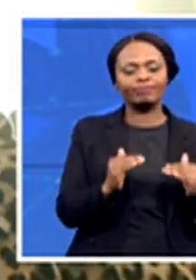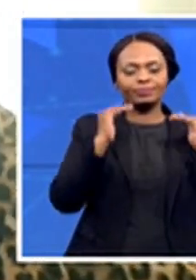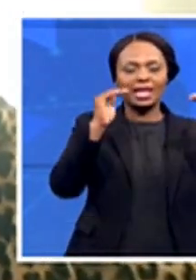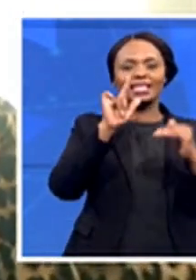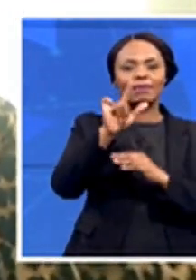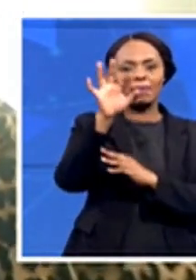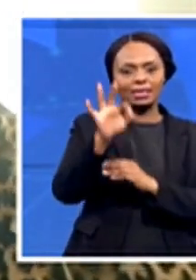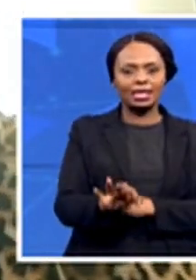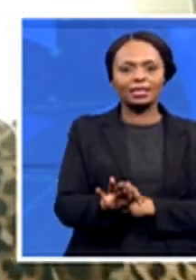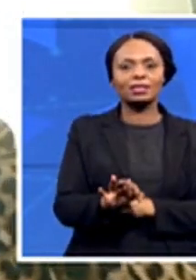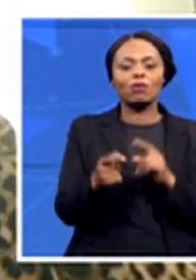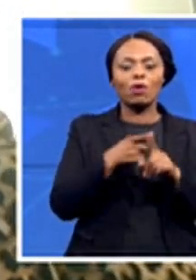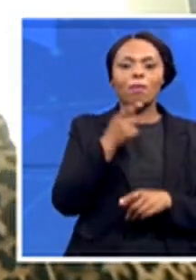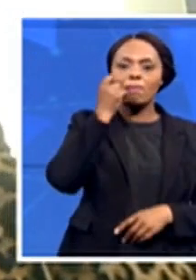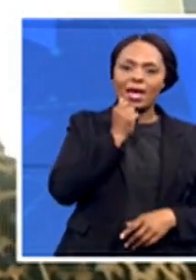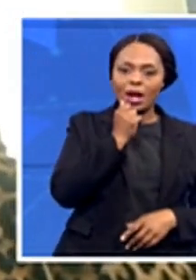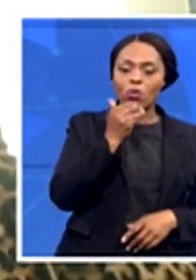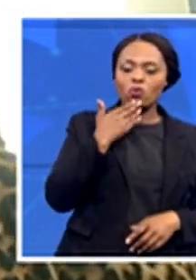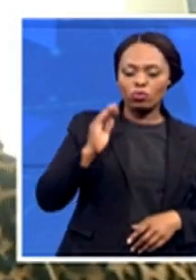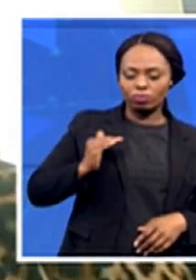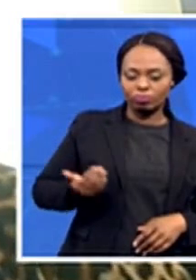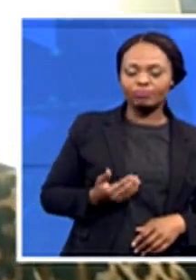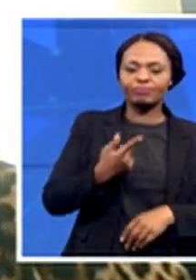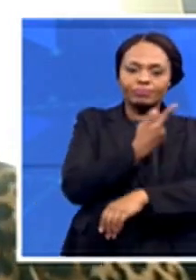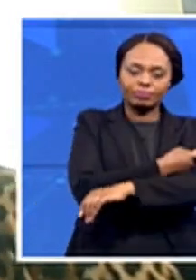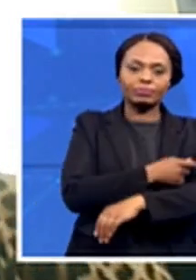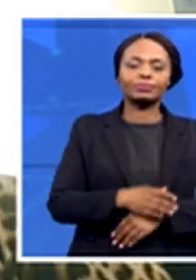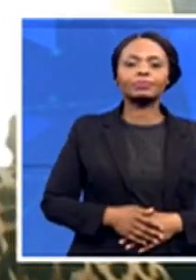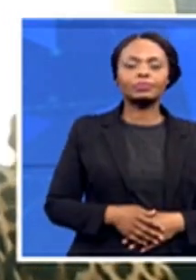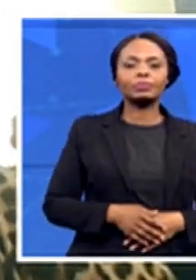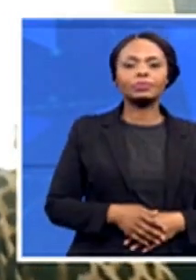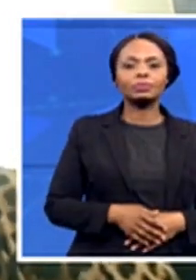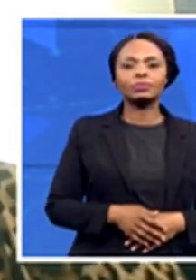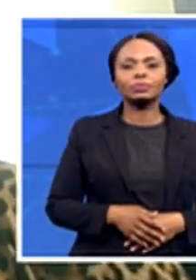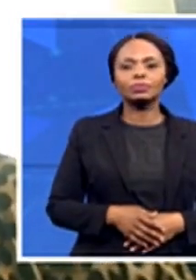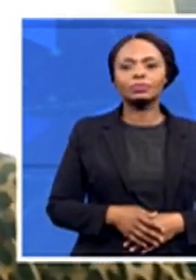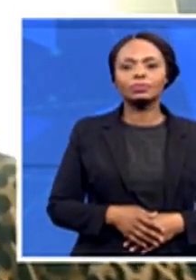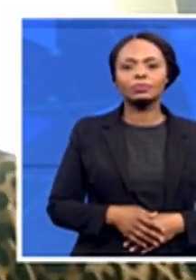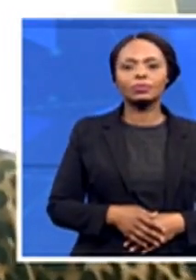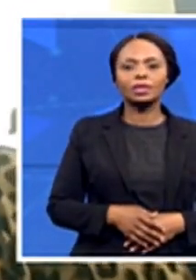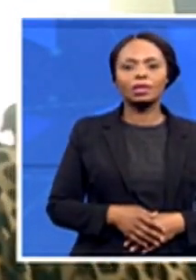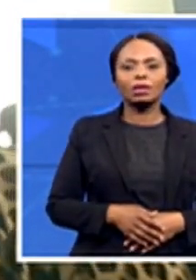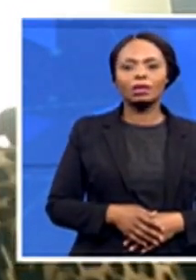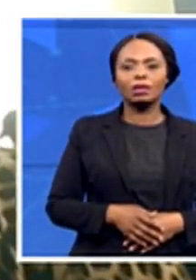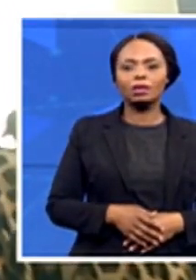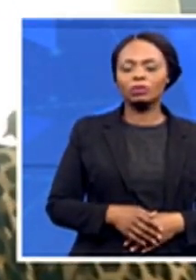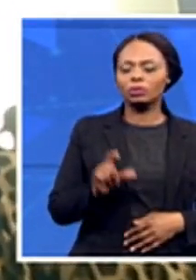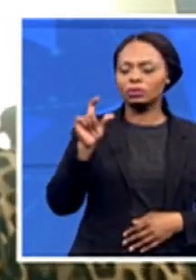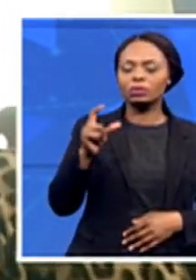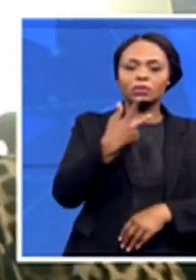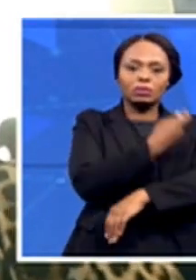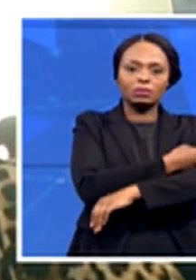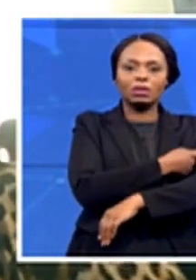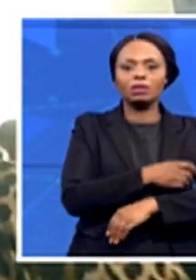coming to get the jab. So we are excited, and seemingly we have hit two birds with one stone, because we are here, we are doing the